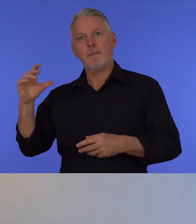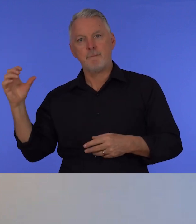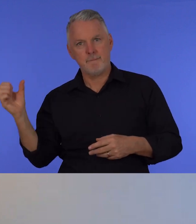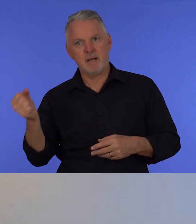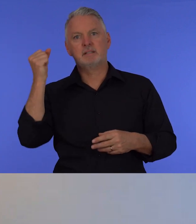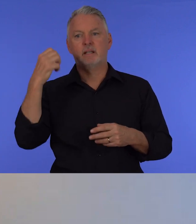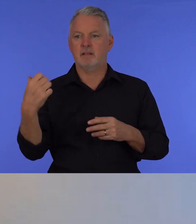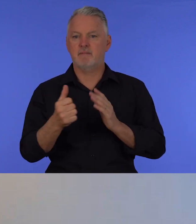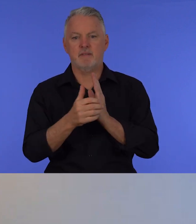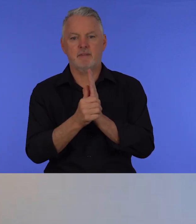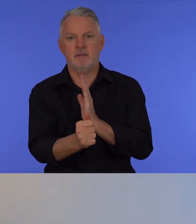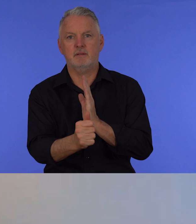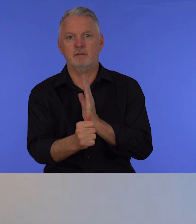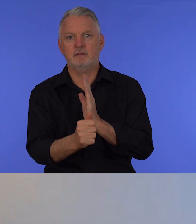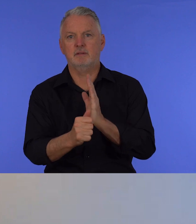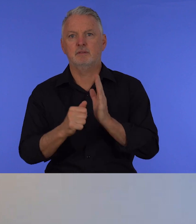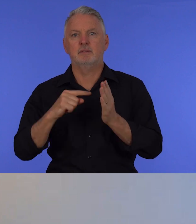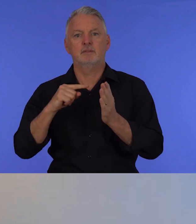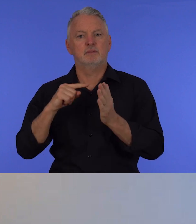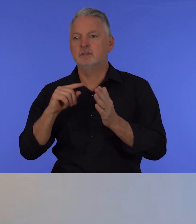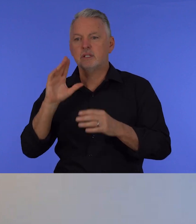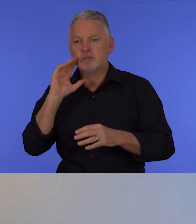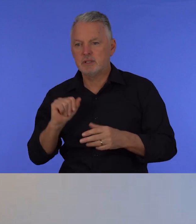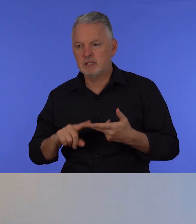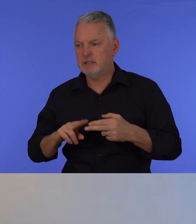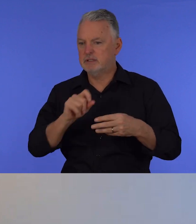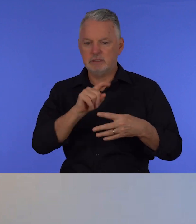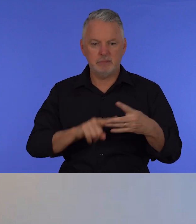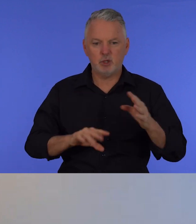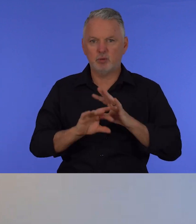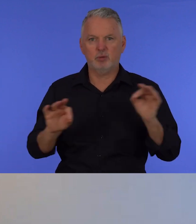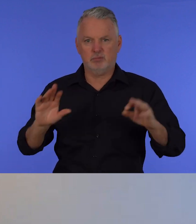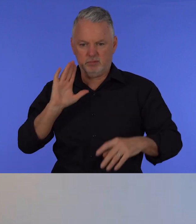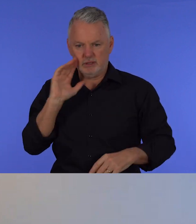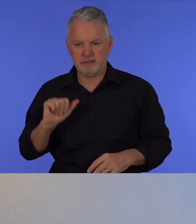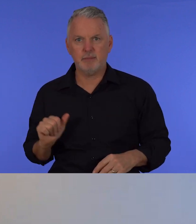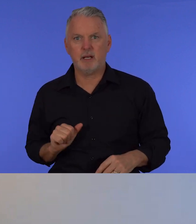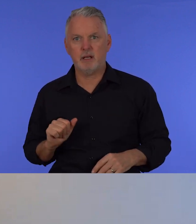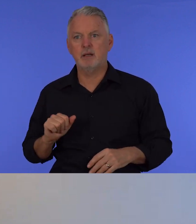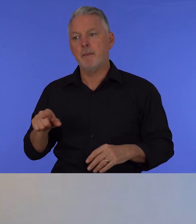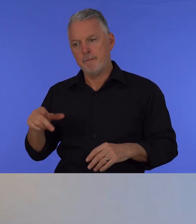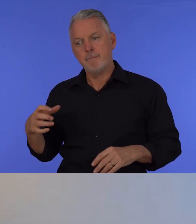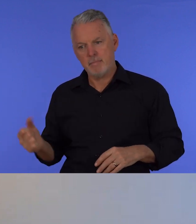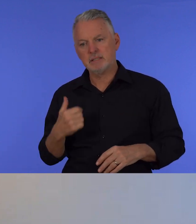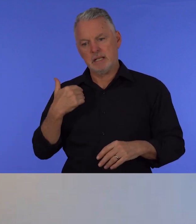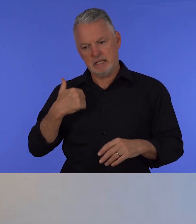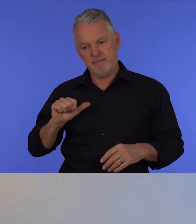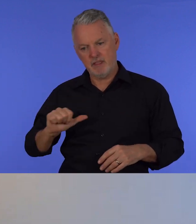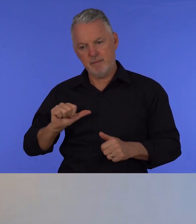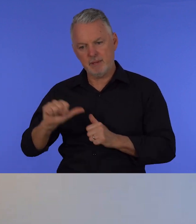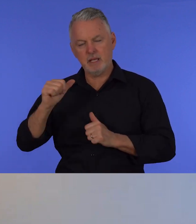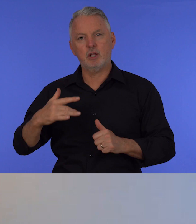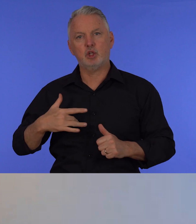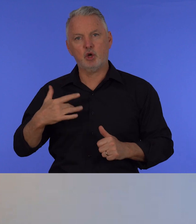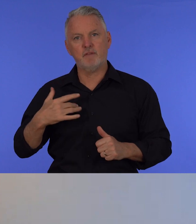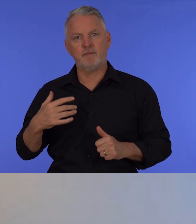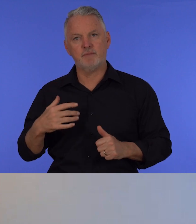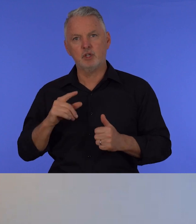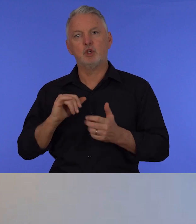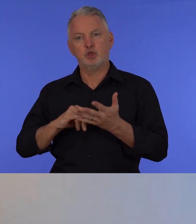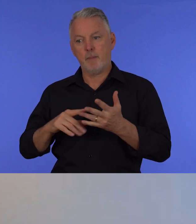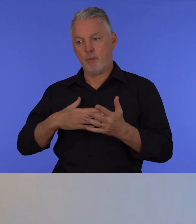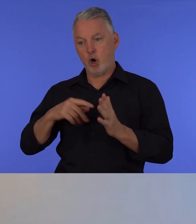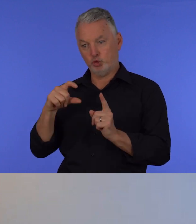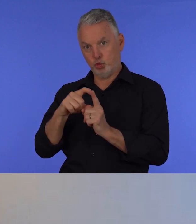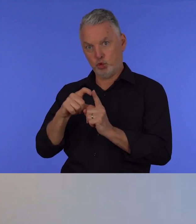me. So they need to have the skills, whether they've got a disability or not, to live their